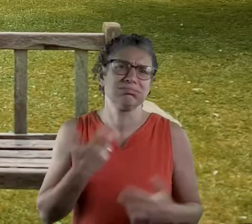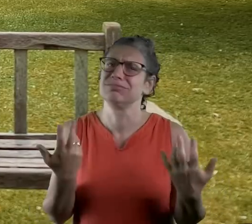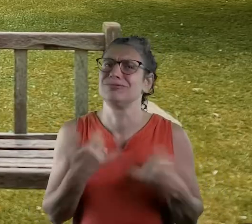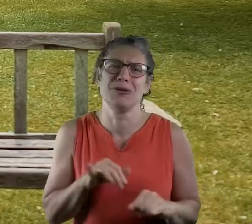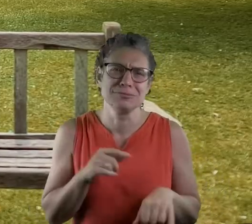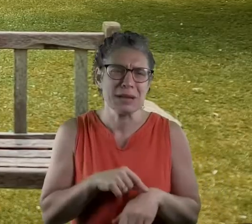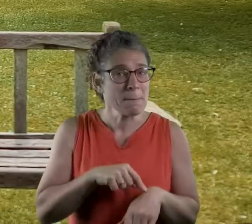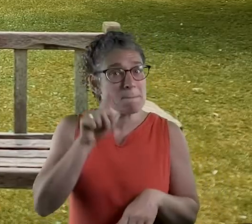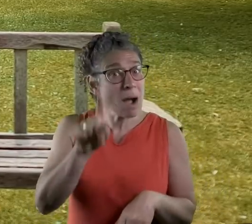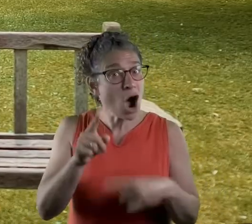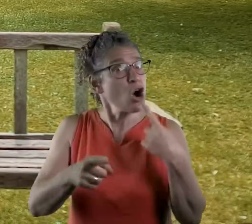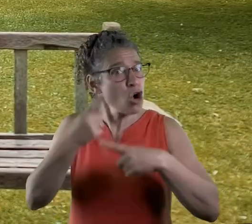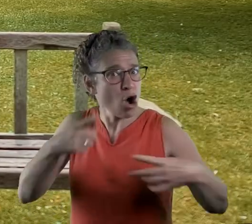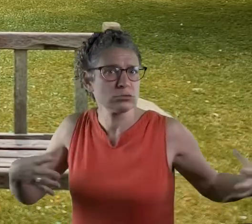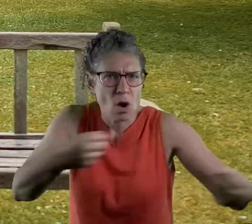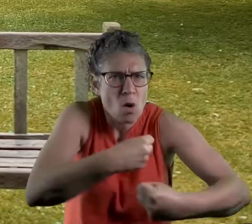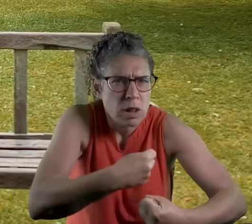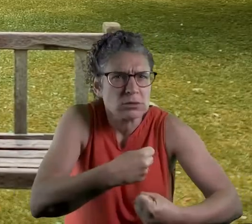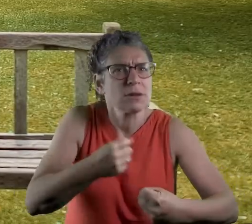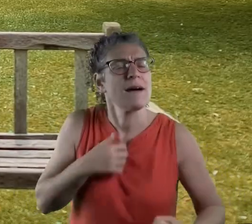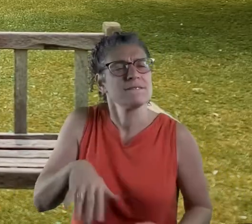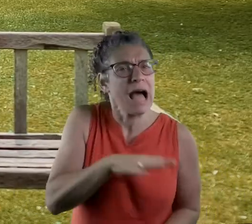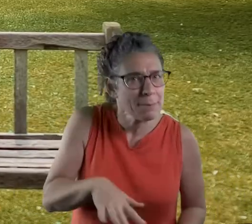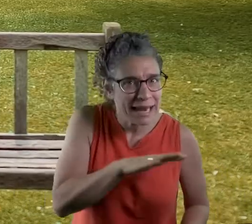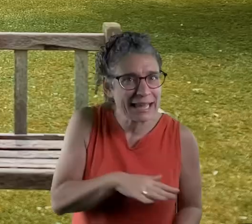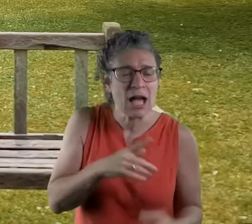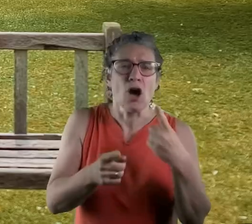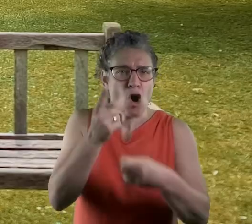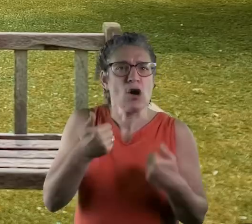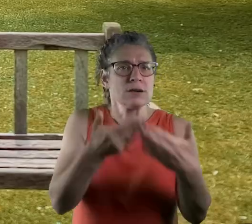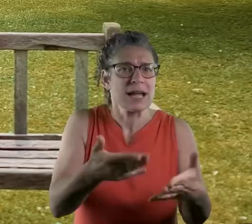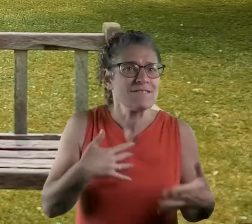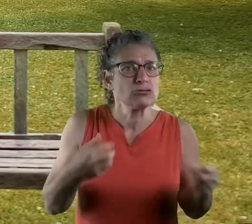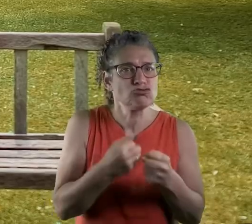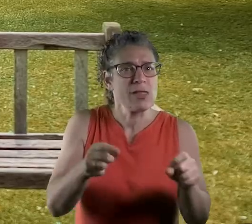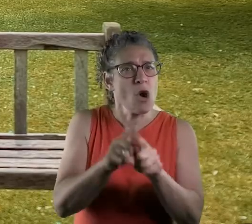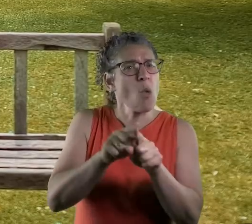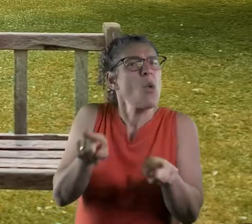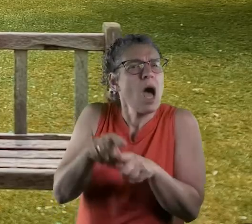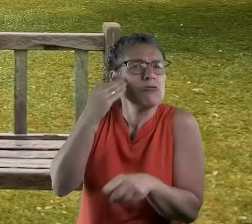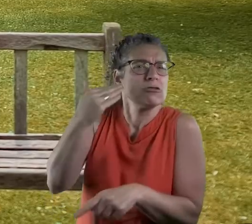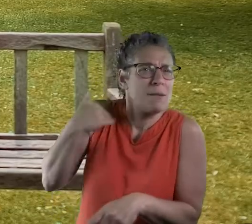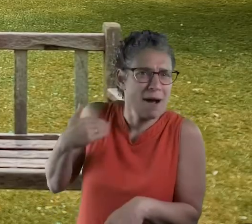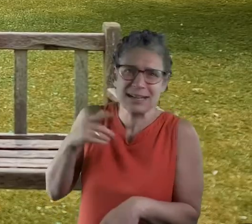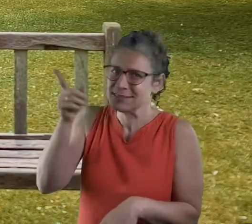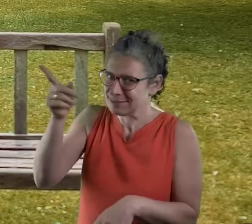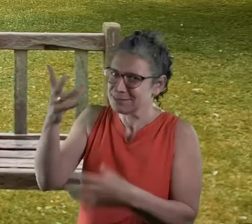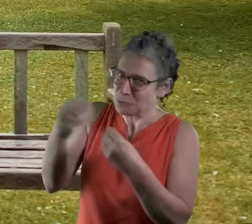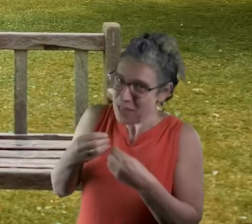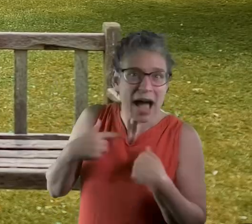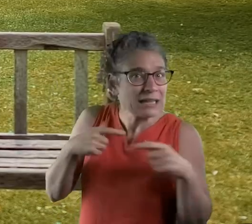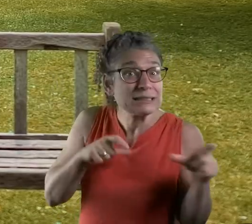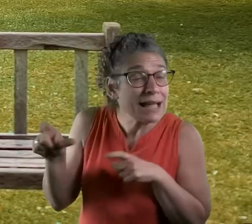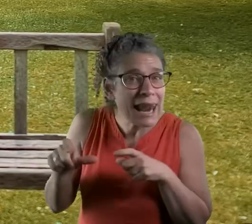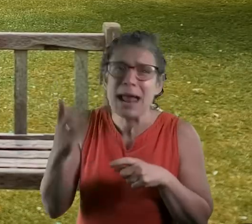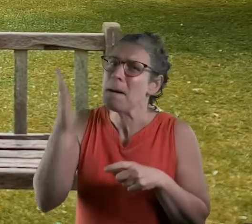without, God held on to us, he held on to the family, and he strengthened us and let us know that he was still